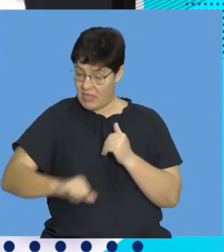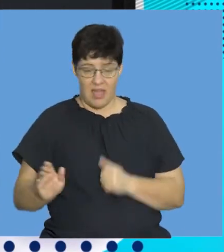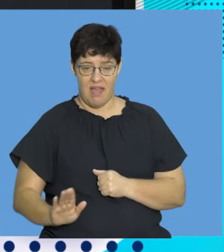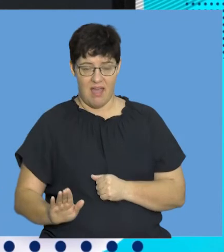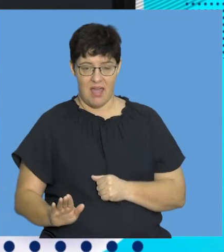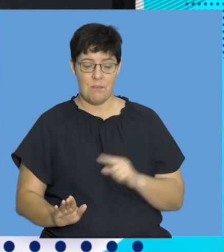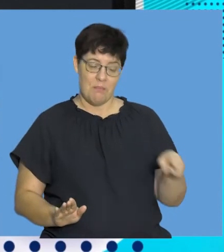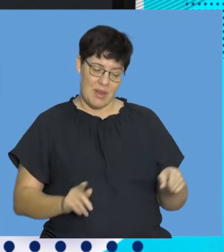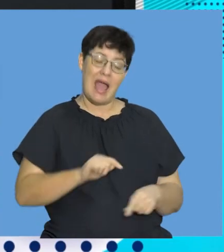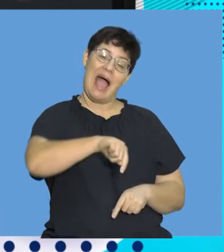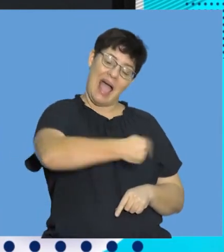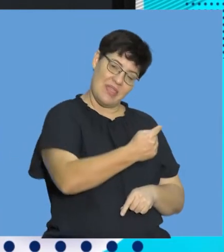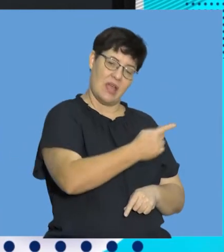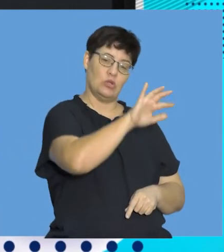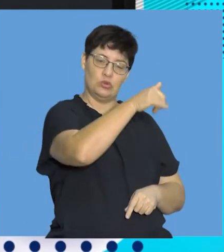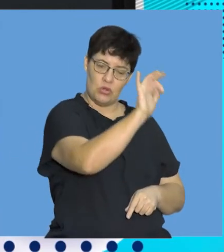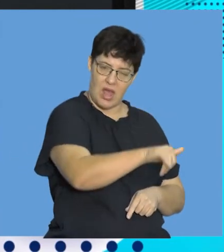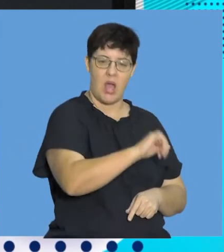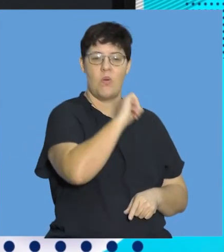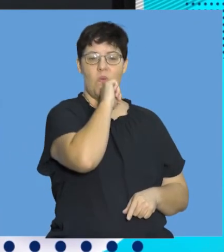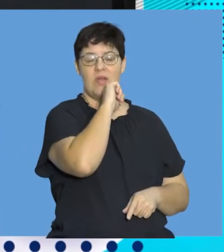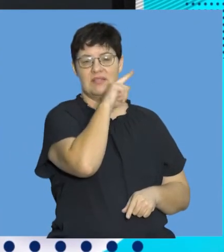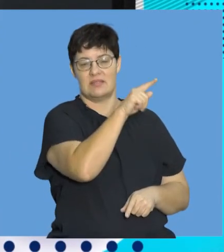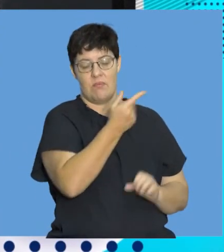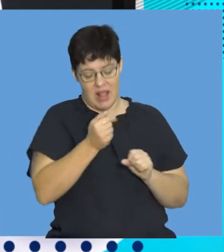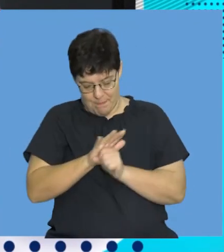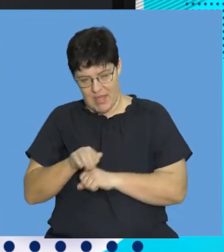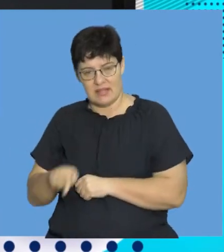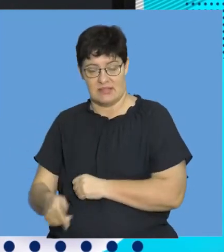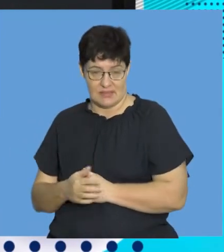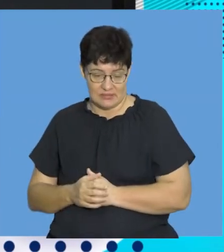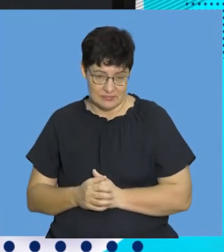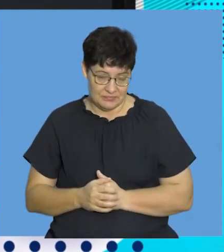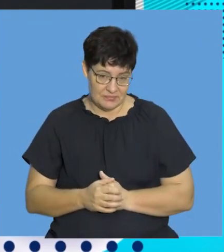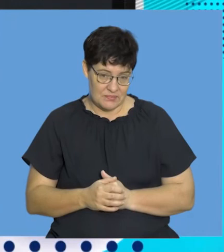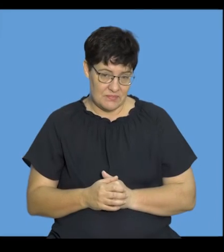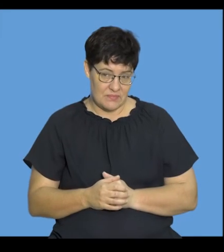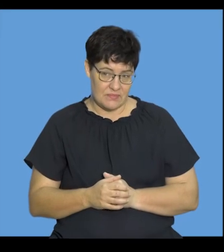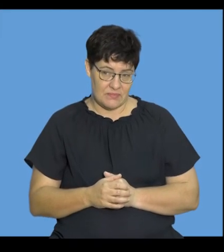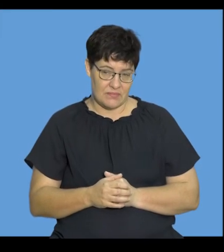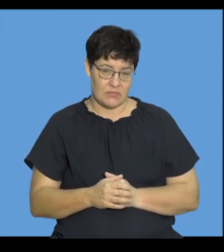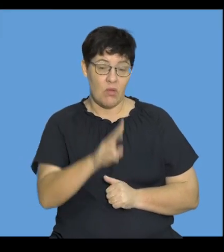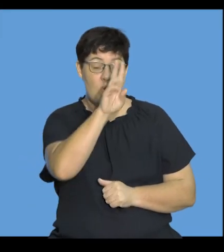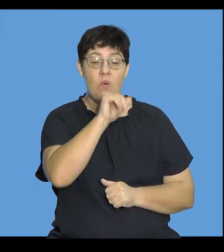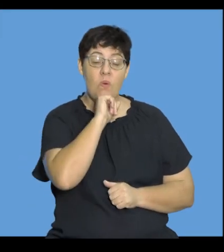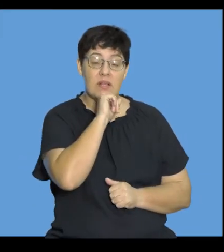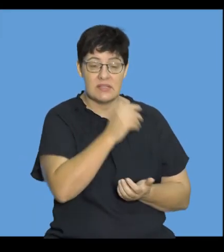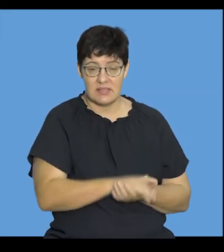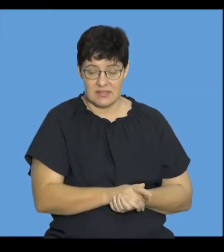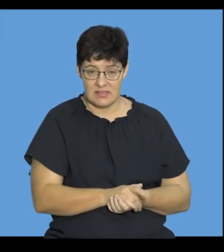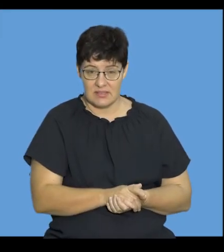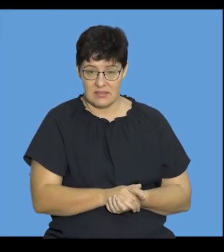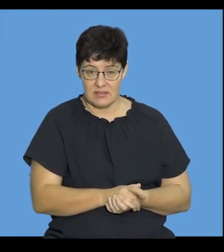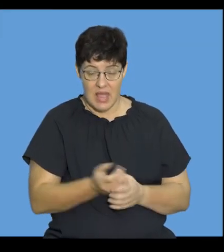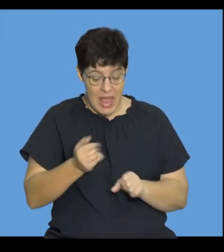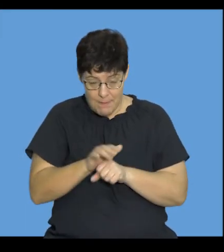there are other months that will also impact on your budget period. For example, look at August. Will August